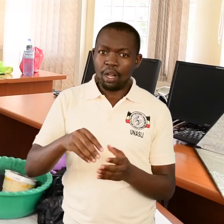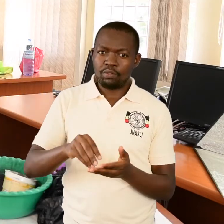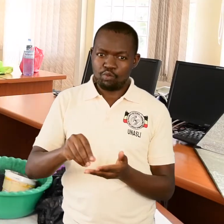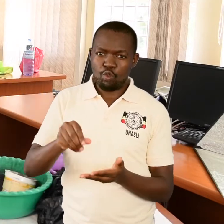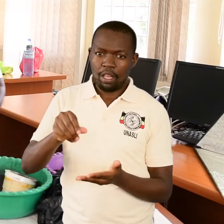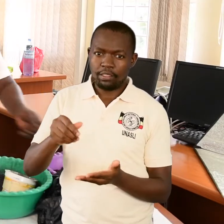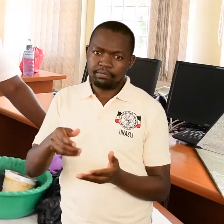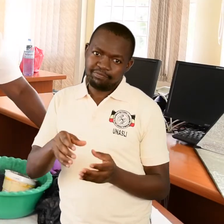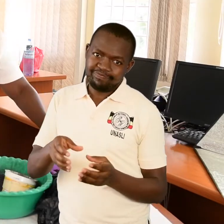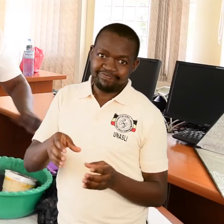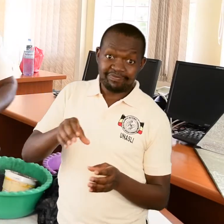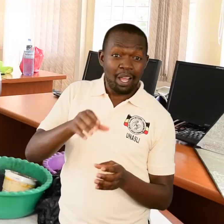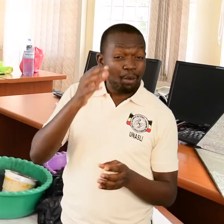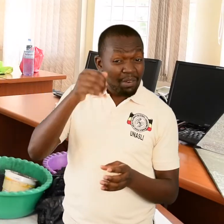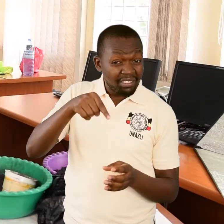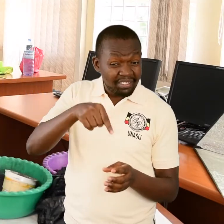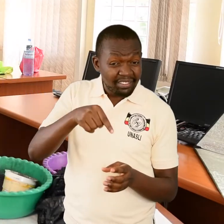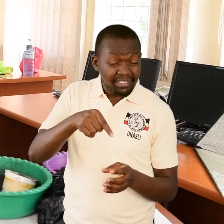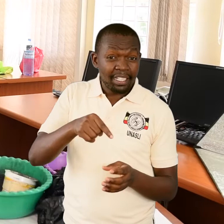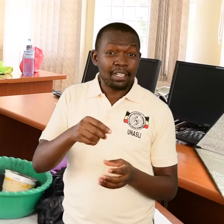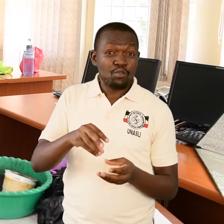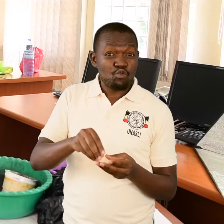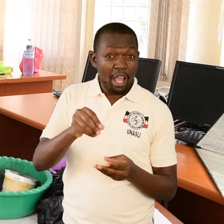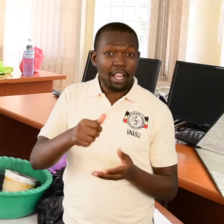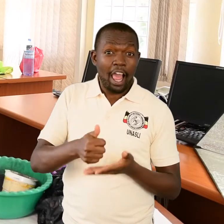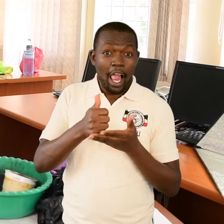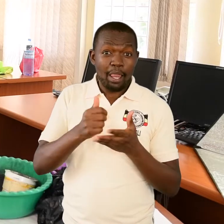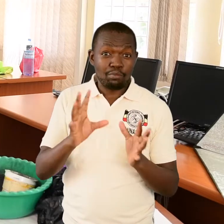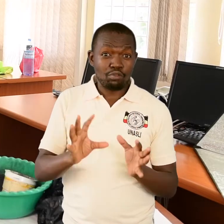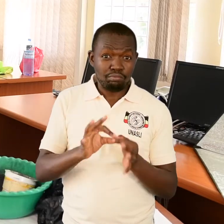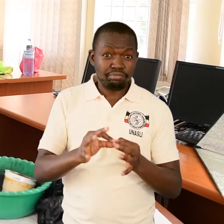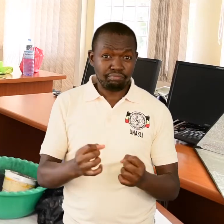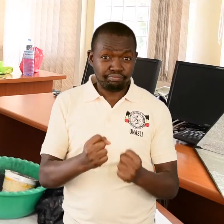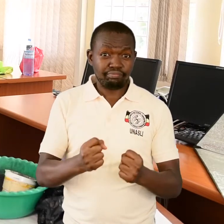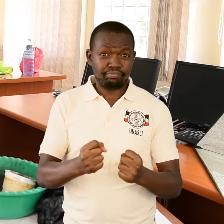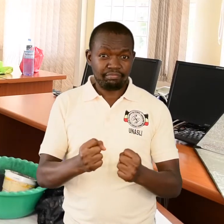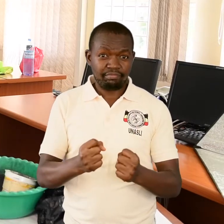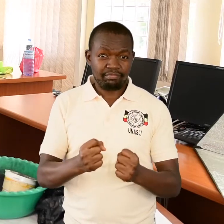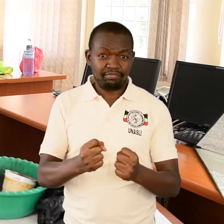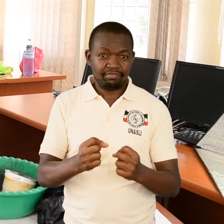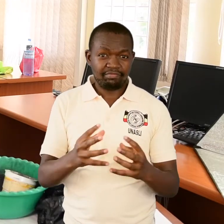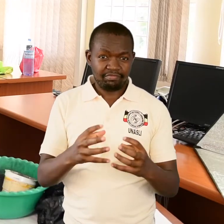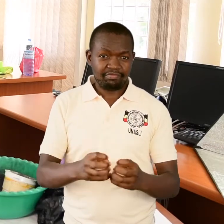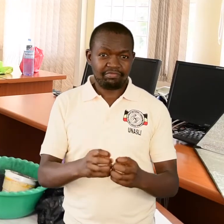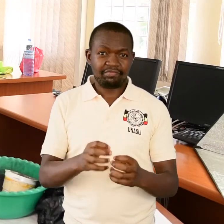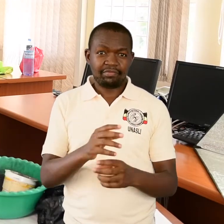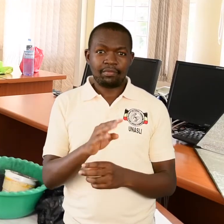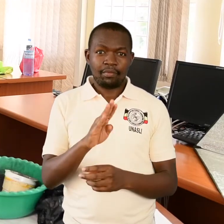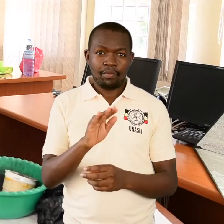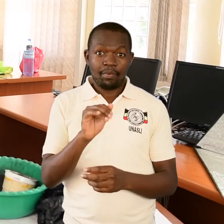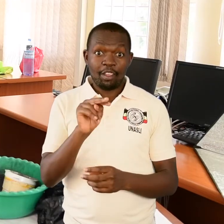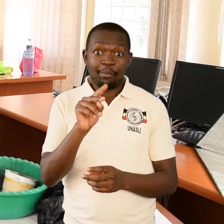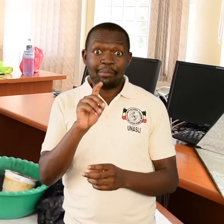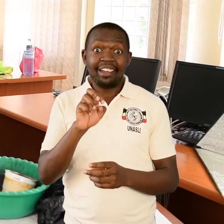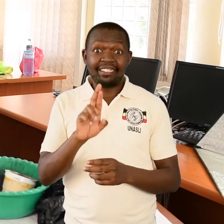Because soil is a binder, it will help you to bind the briquettes